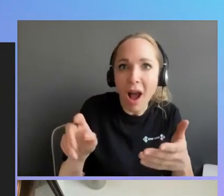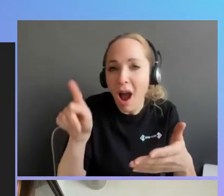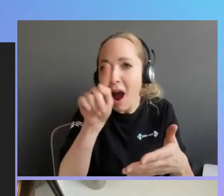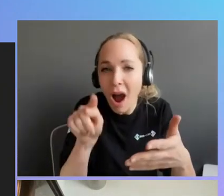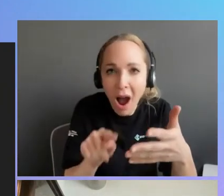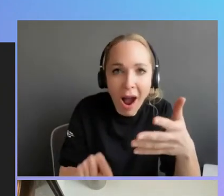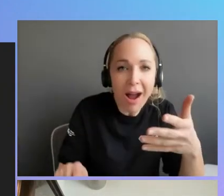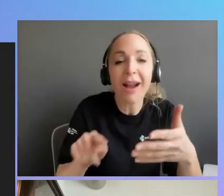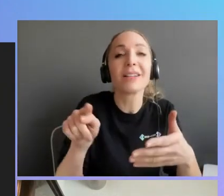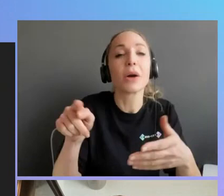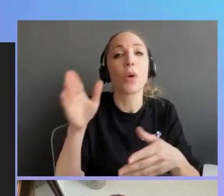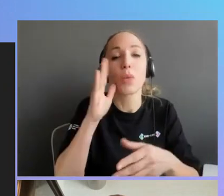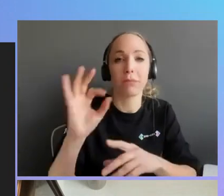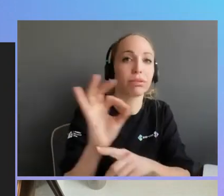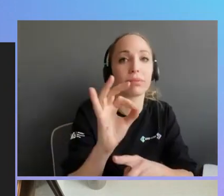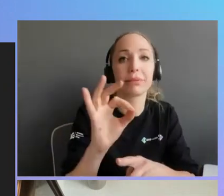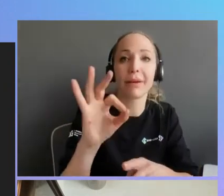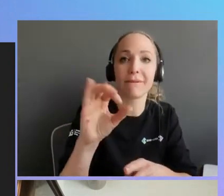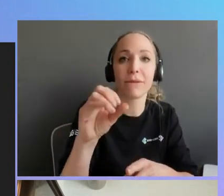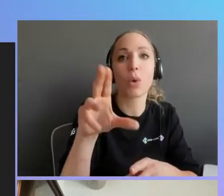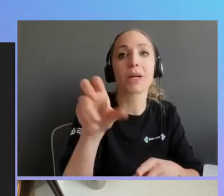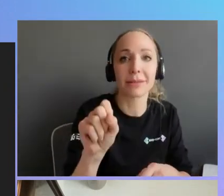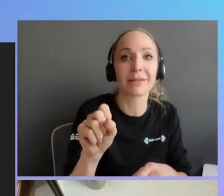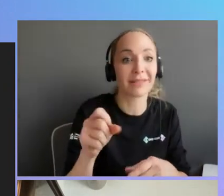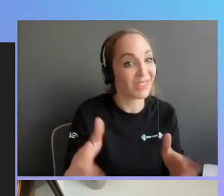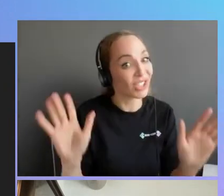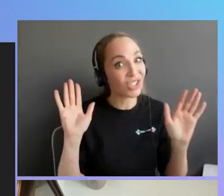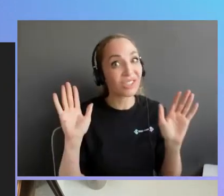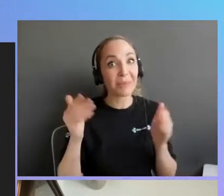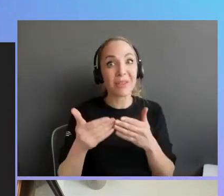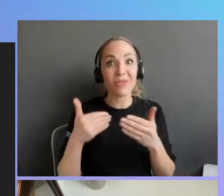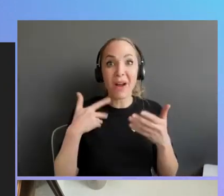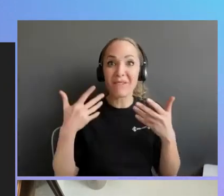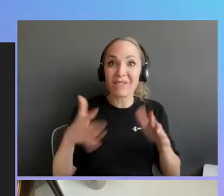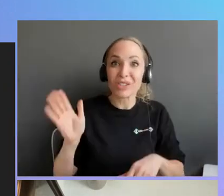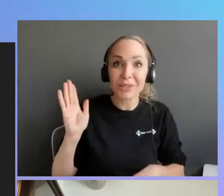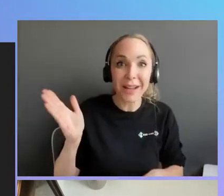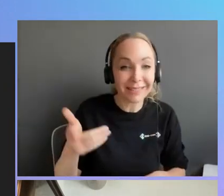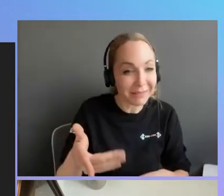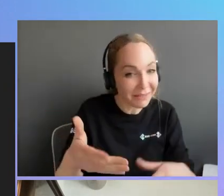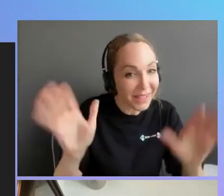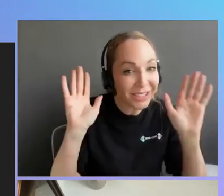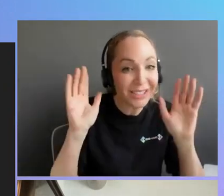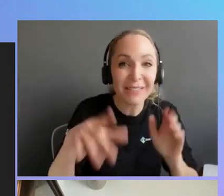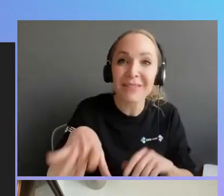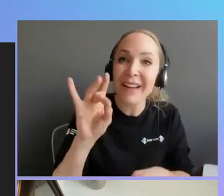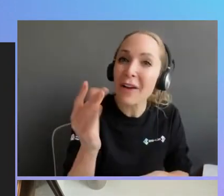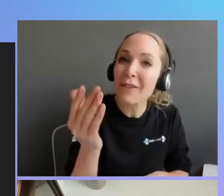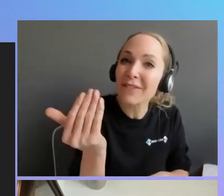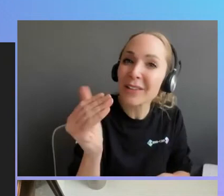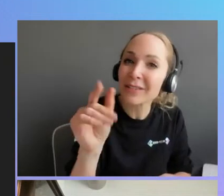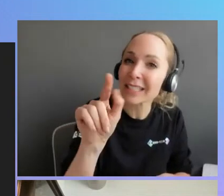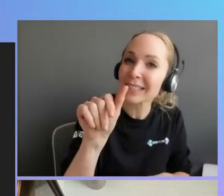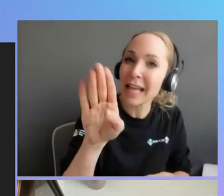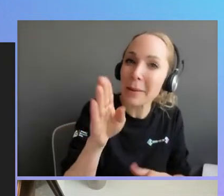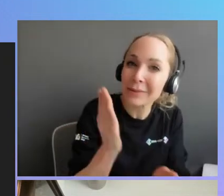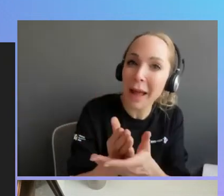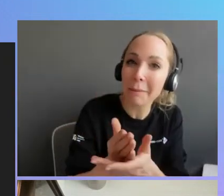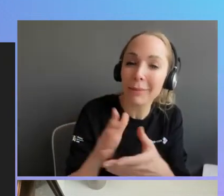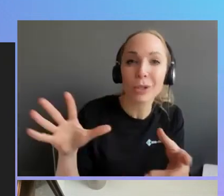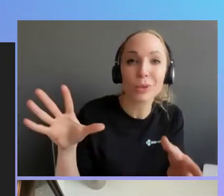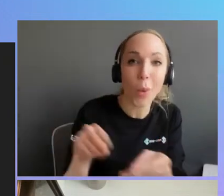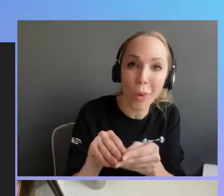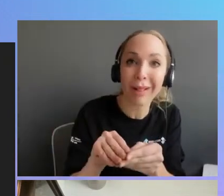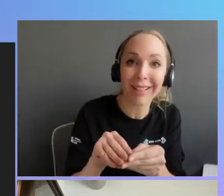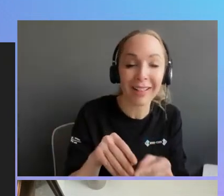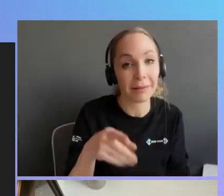done. It actually finished before I was even done giving my spiel. Pretty quick. It tabbed through the page and found 15 tab stops in total. If you're like a sports fan,